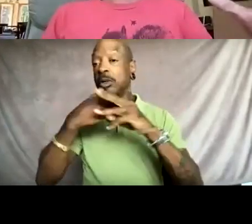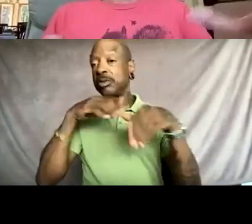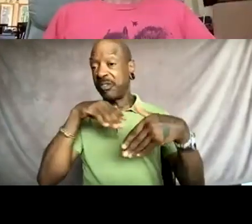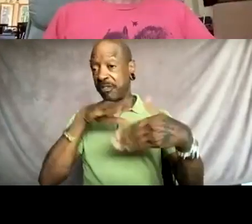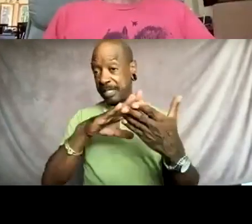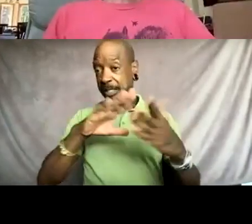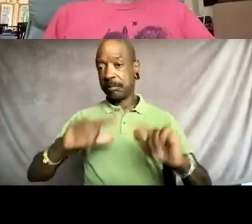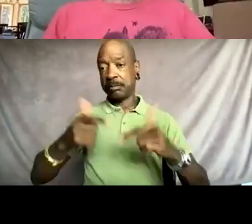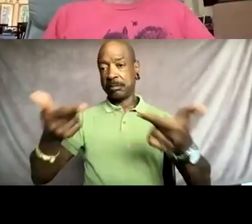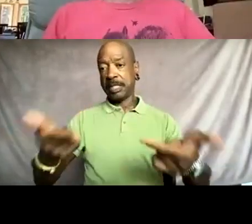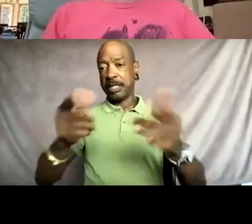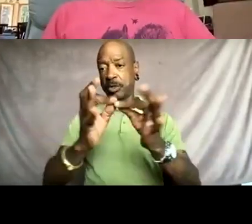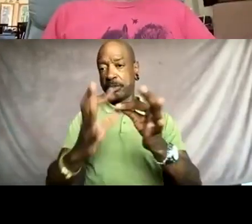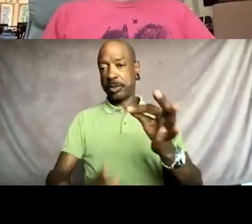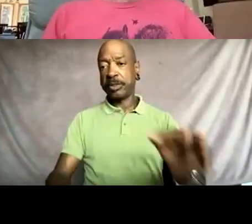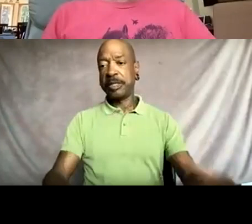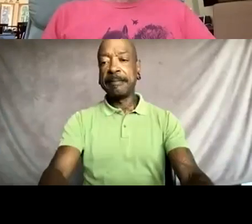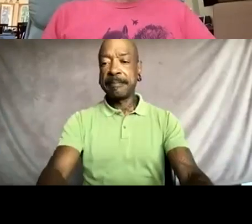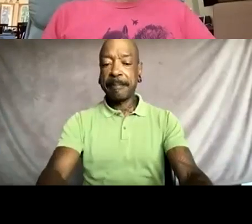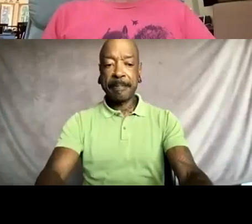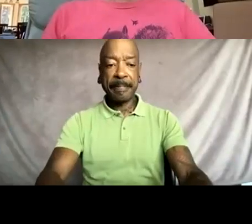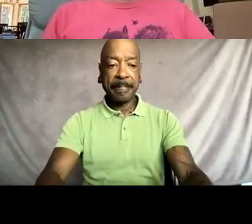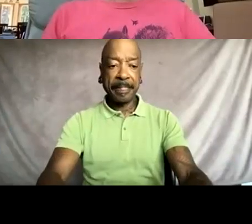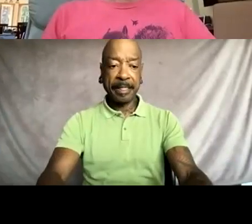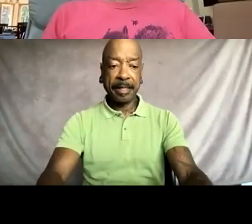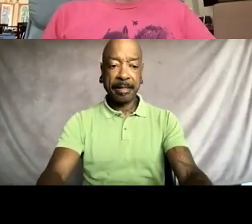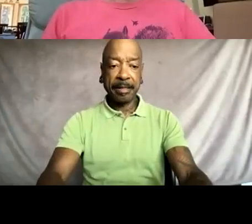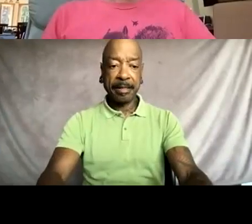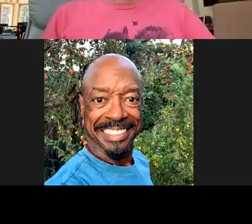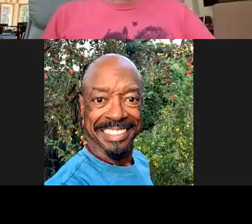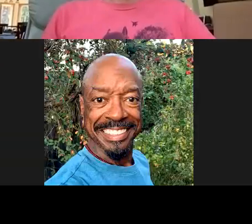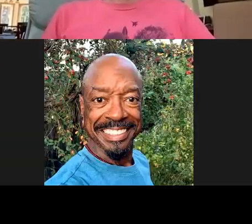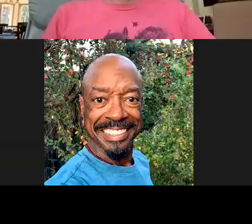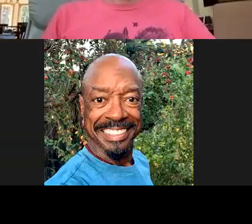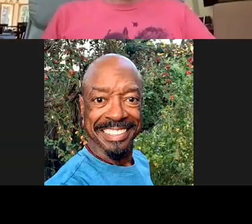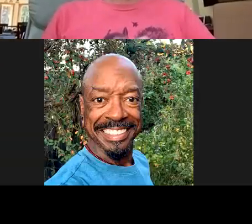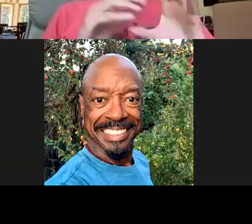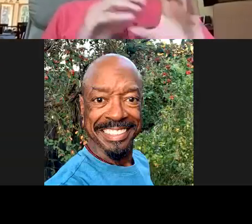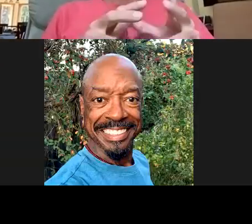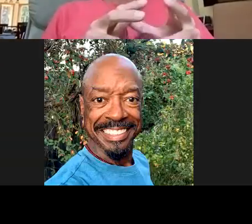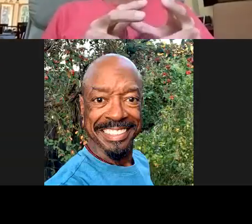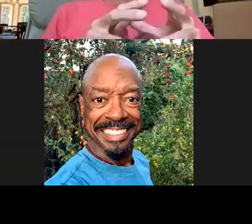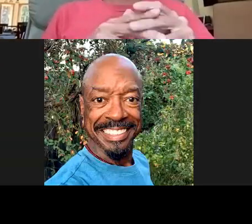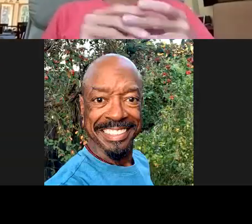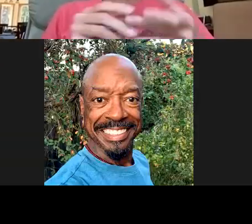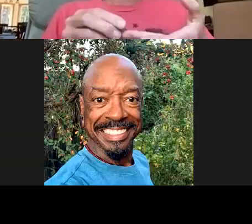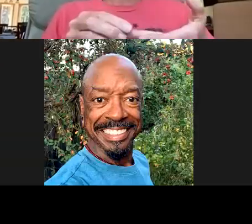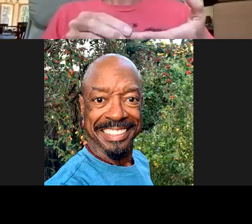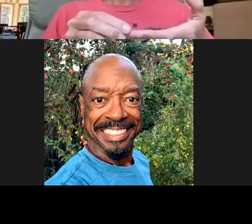so there's a whole lot of slides after this that I'm not going to talk through, but you can come back and I'm going to add a video